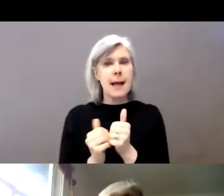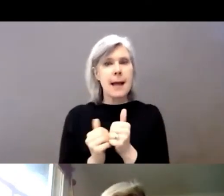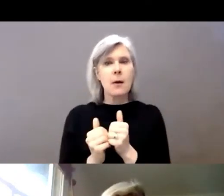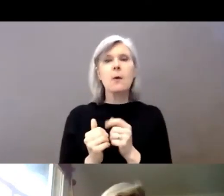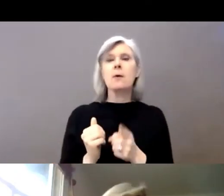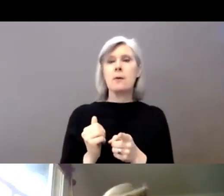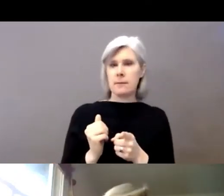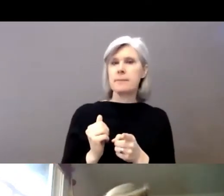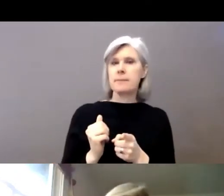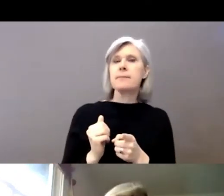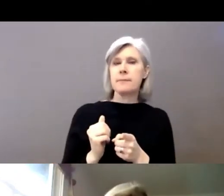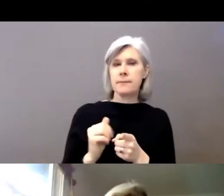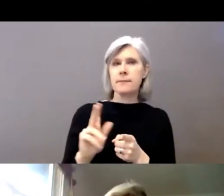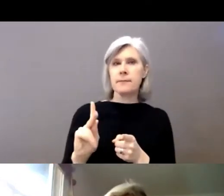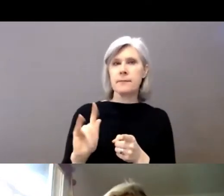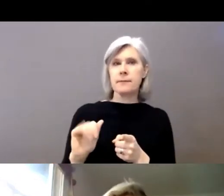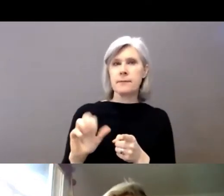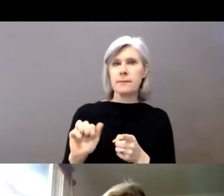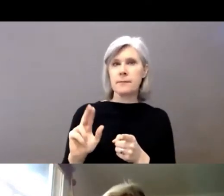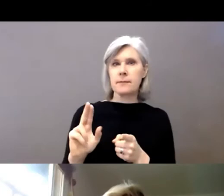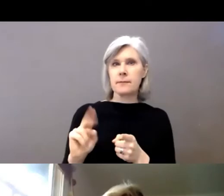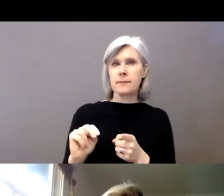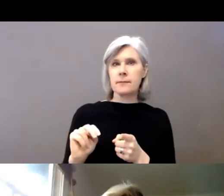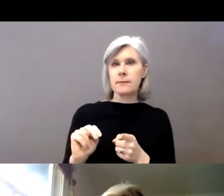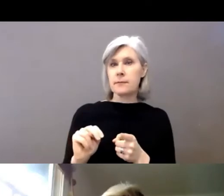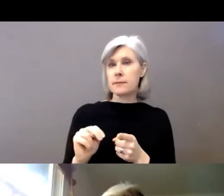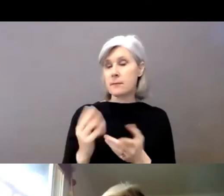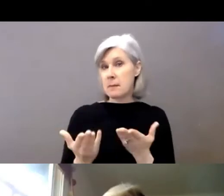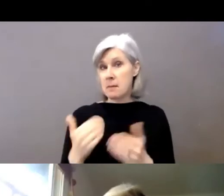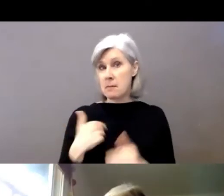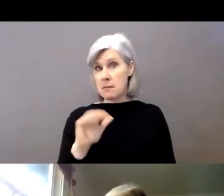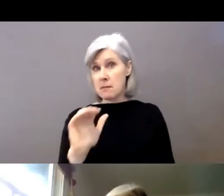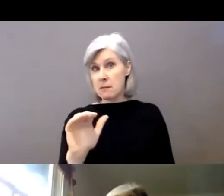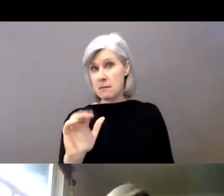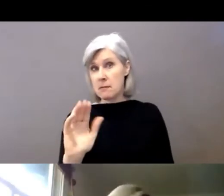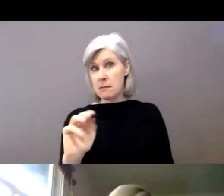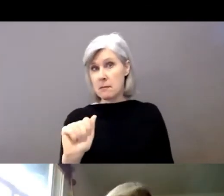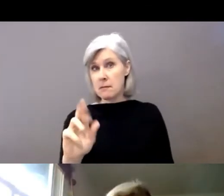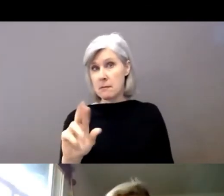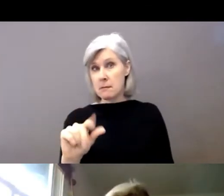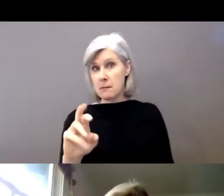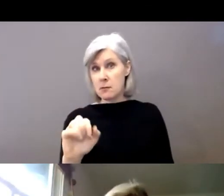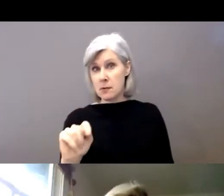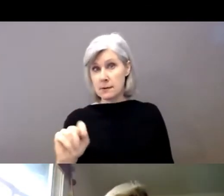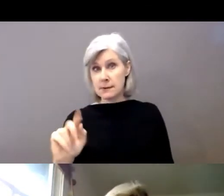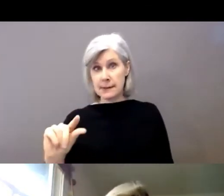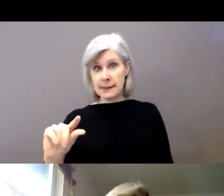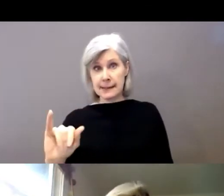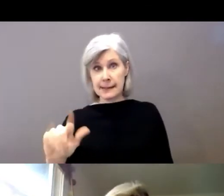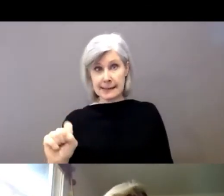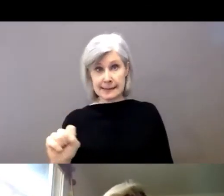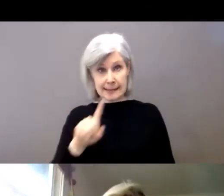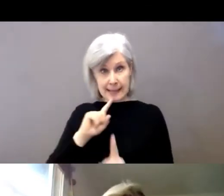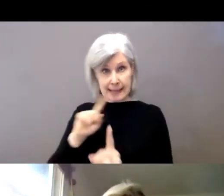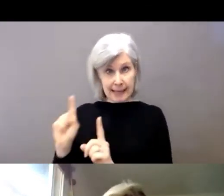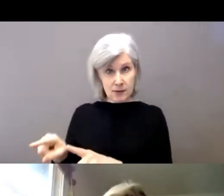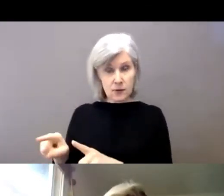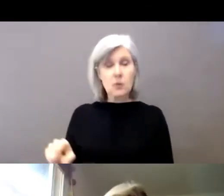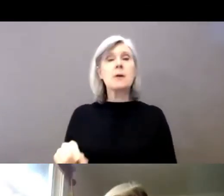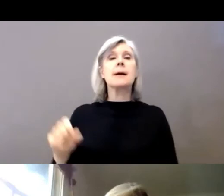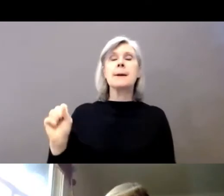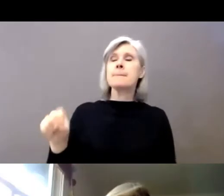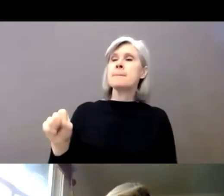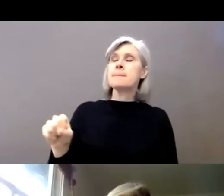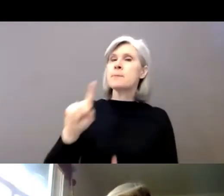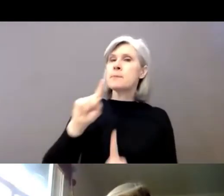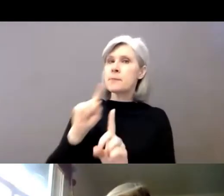Margaret Young, if you don't mind, with since we're talking Canada here, right? So. Sure. First of all, it would be great if you supported the call for the